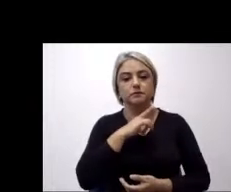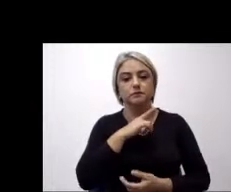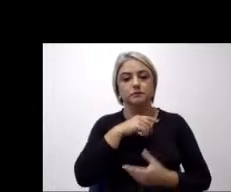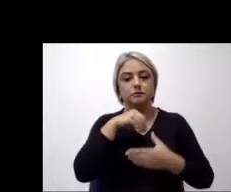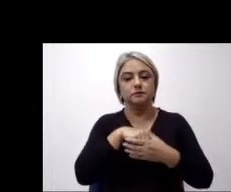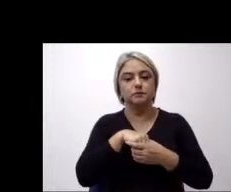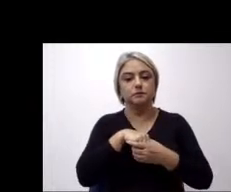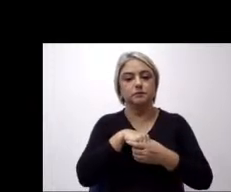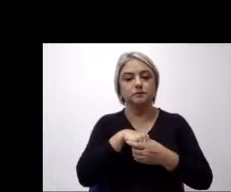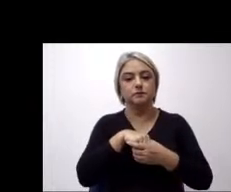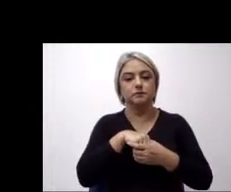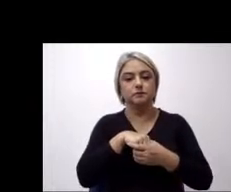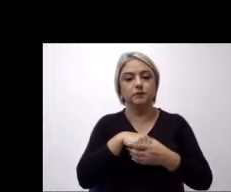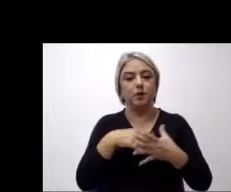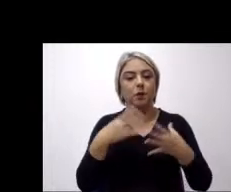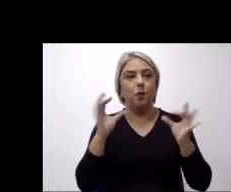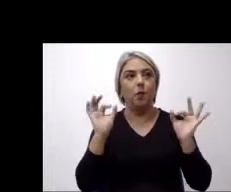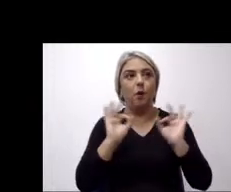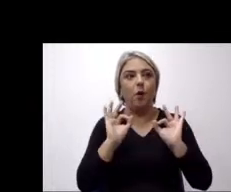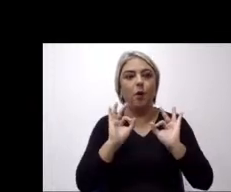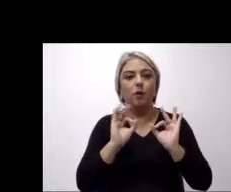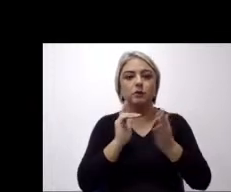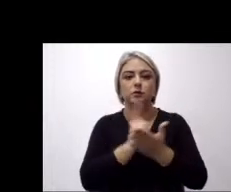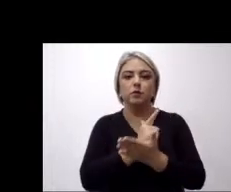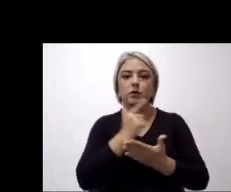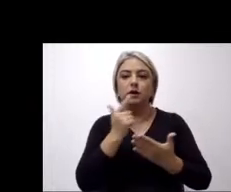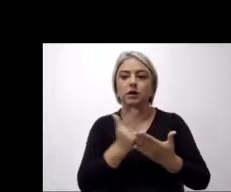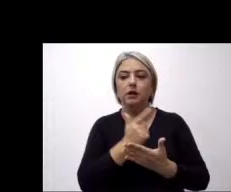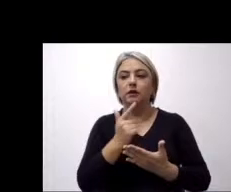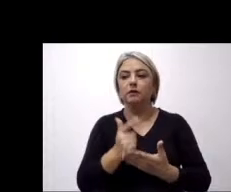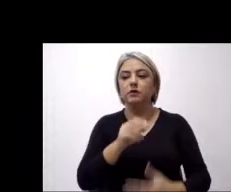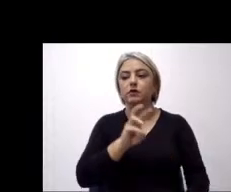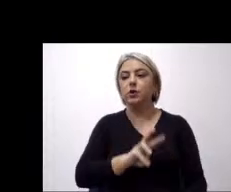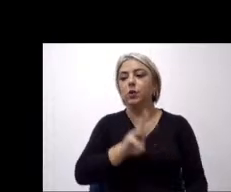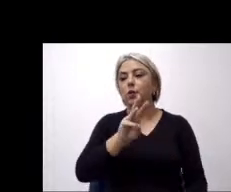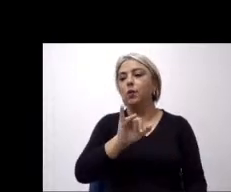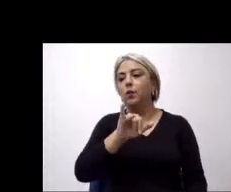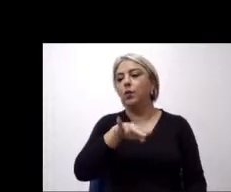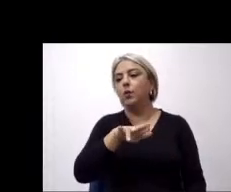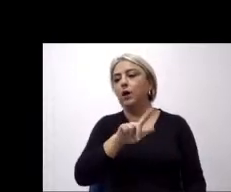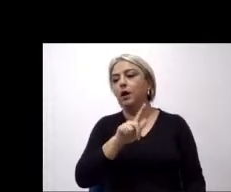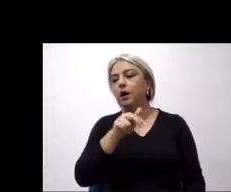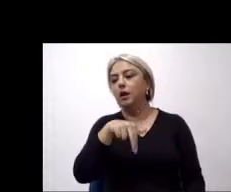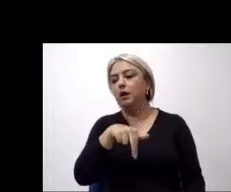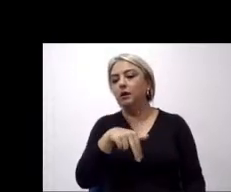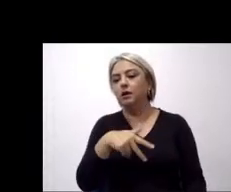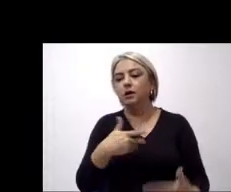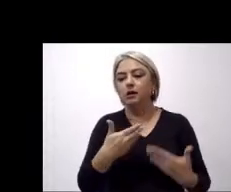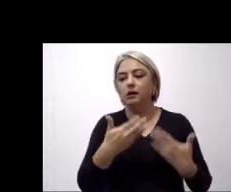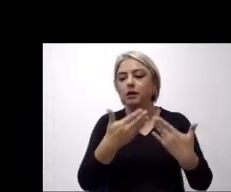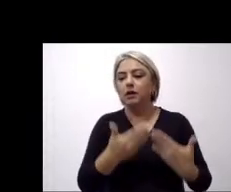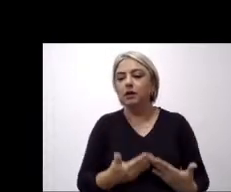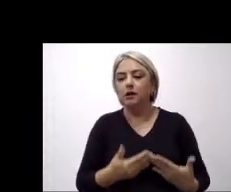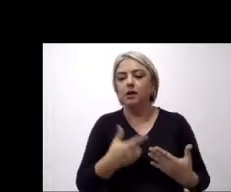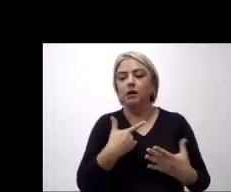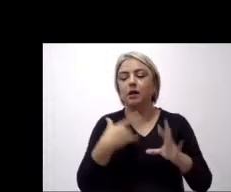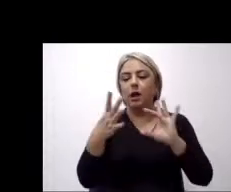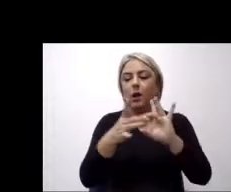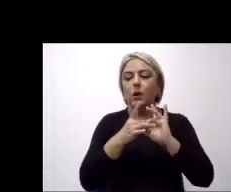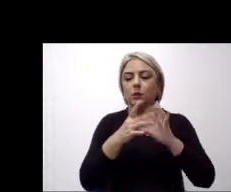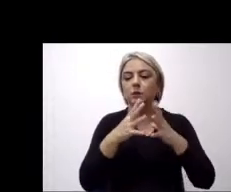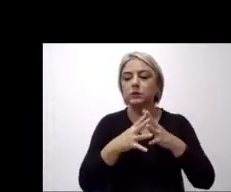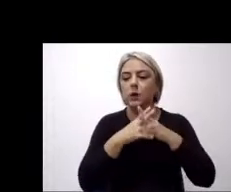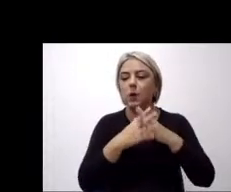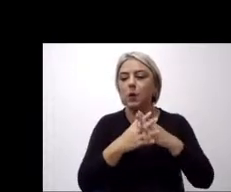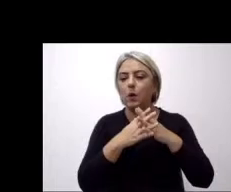published last year, who evoke the complex link between this pragmatist tradition coming from the philosophy in the beginning